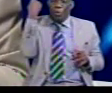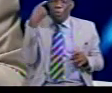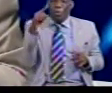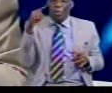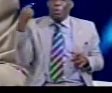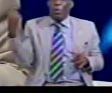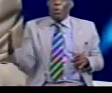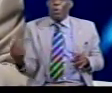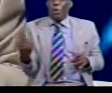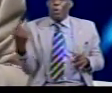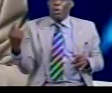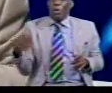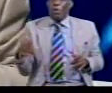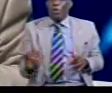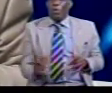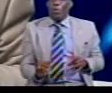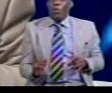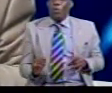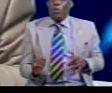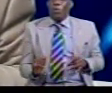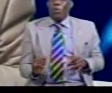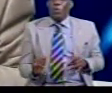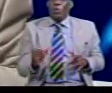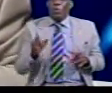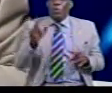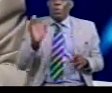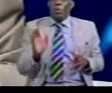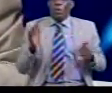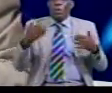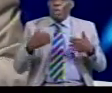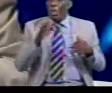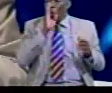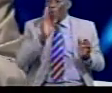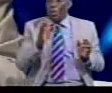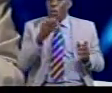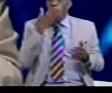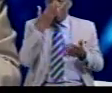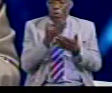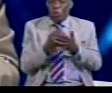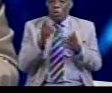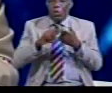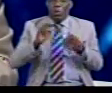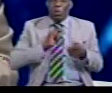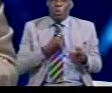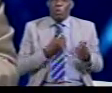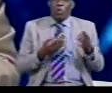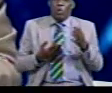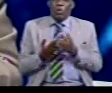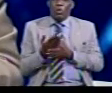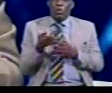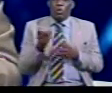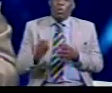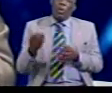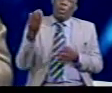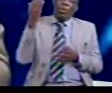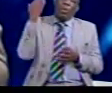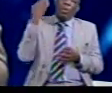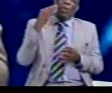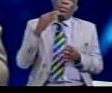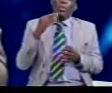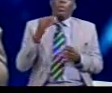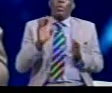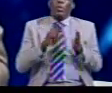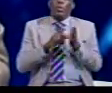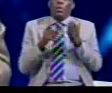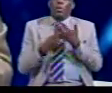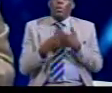croisades passées. God has been so good to us through the past crusades. Il a répandu son esprit. His spirit was